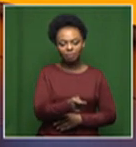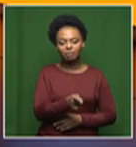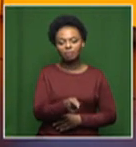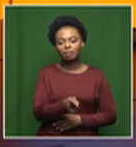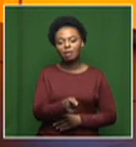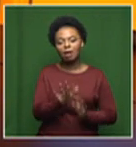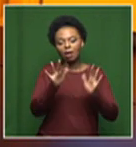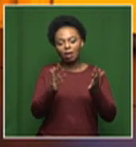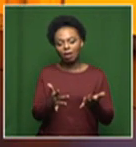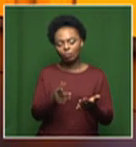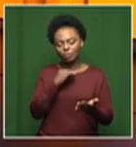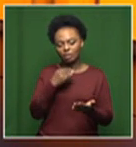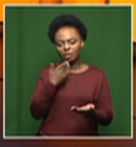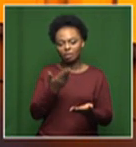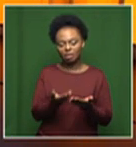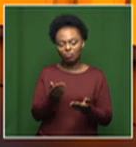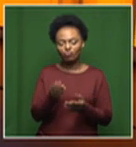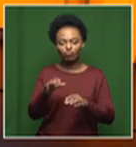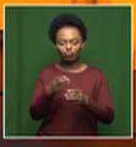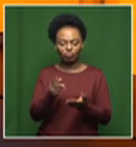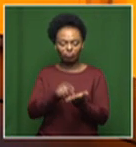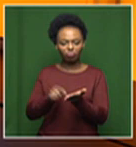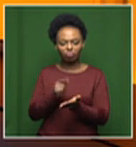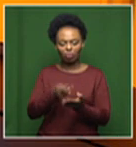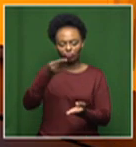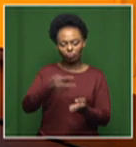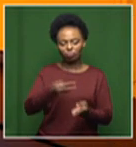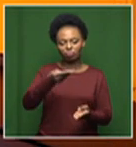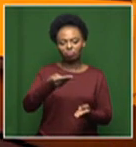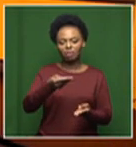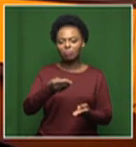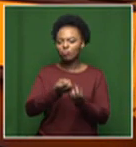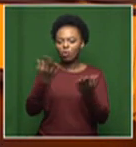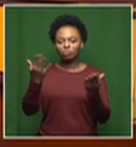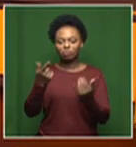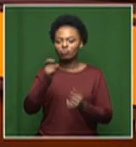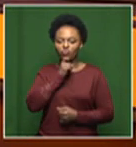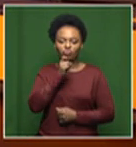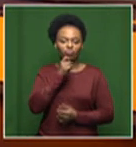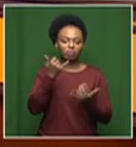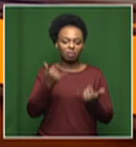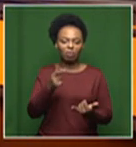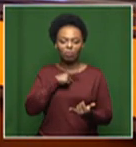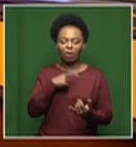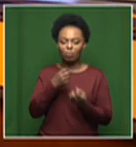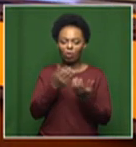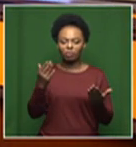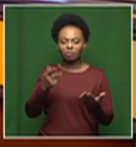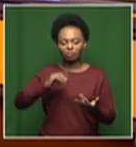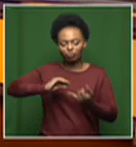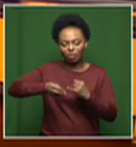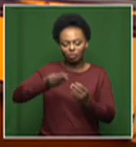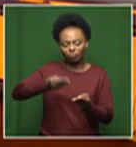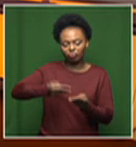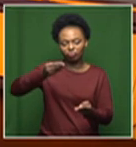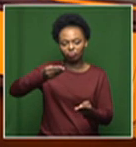is a contactless payment, and it's becoming one of the most popular payment methods, especially now during the pandemic, where we're all avoiding touching